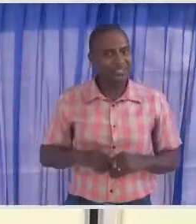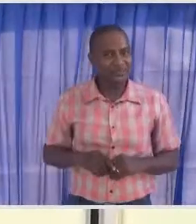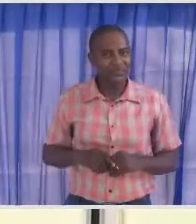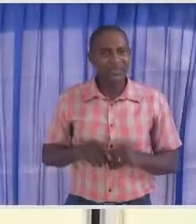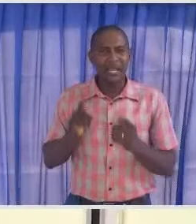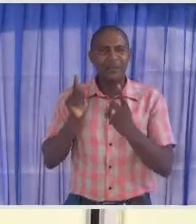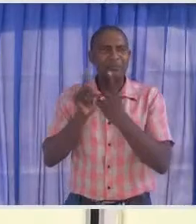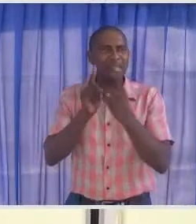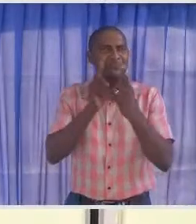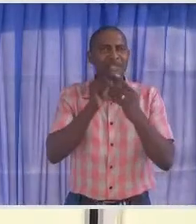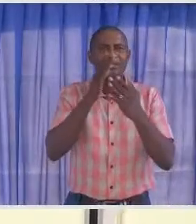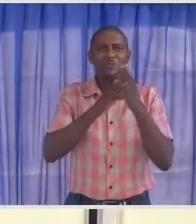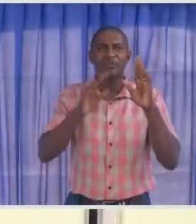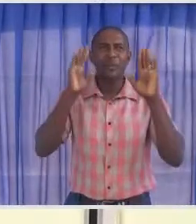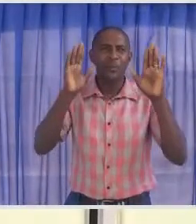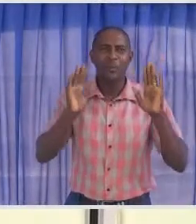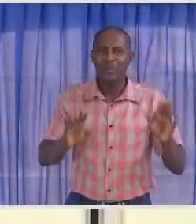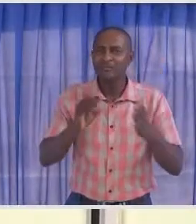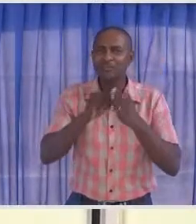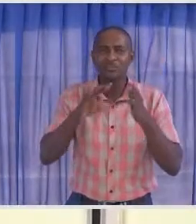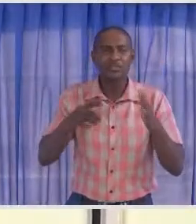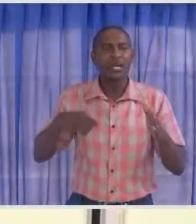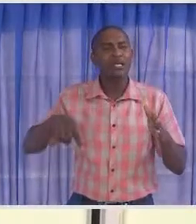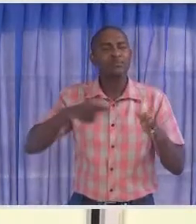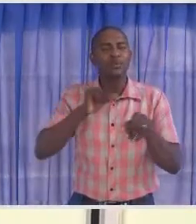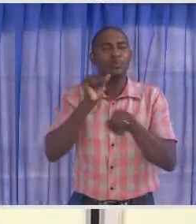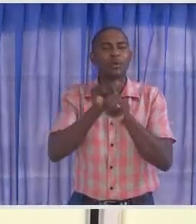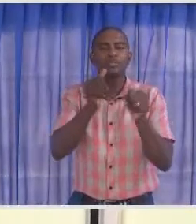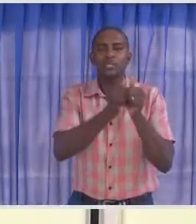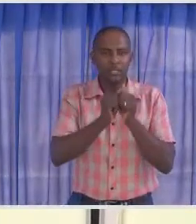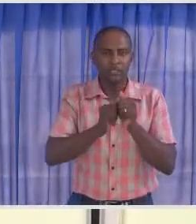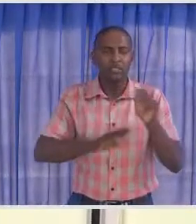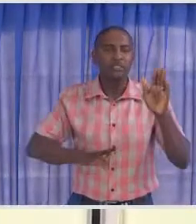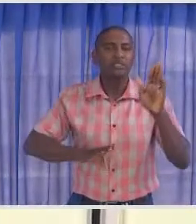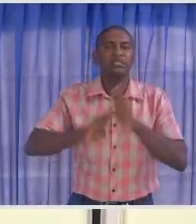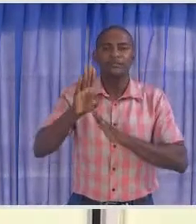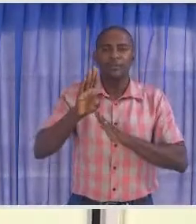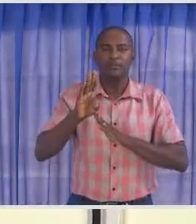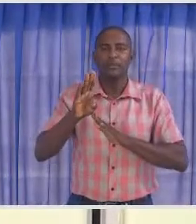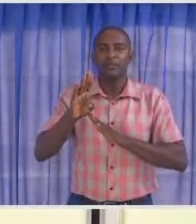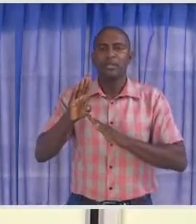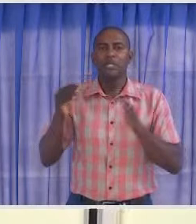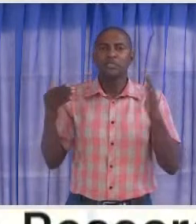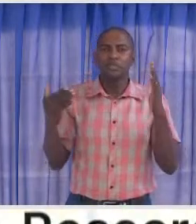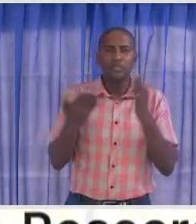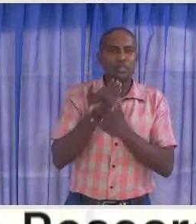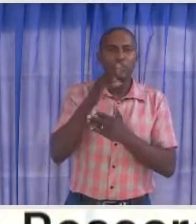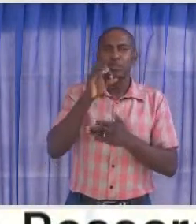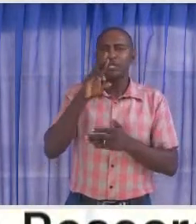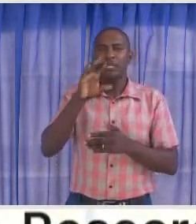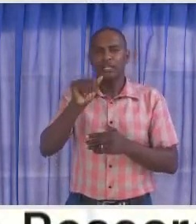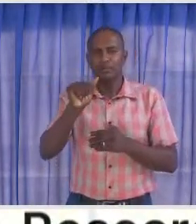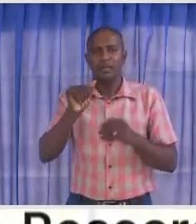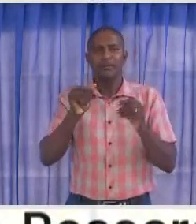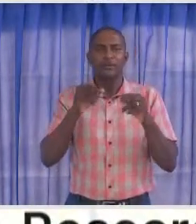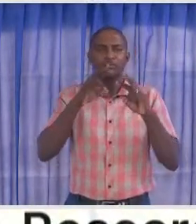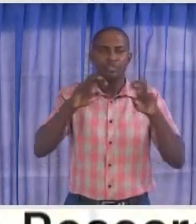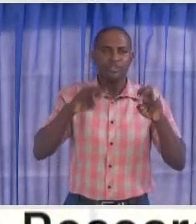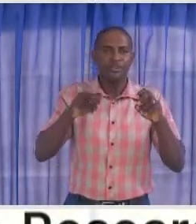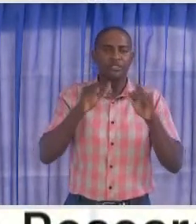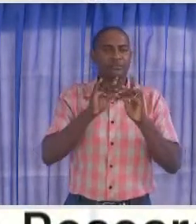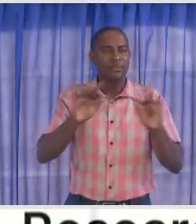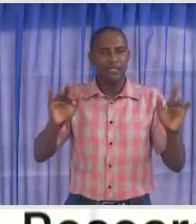your wonderful students as we work together to develop a modern, research-based,